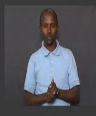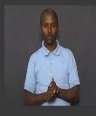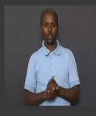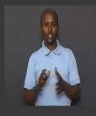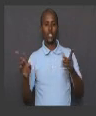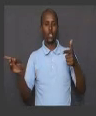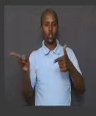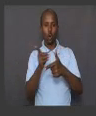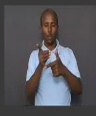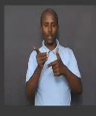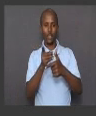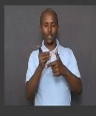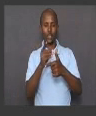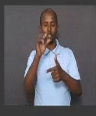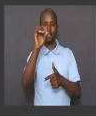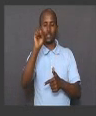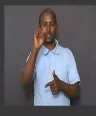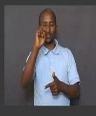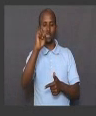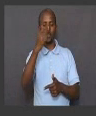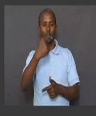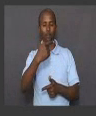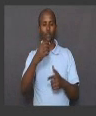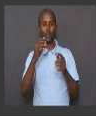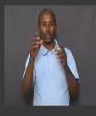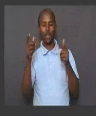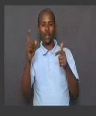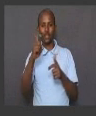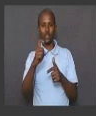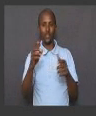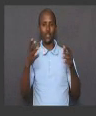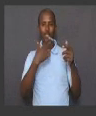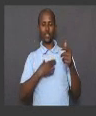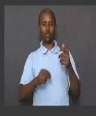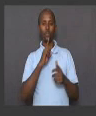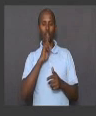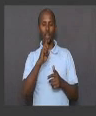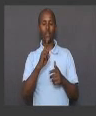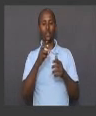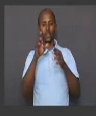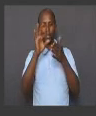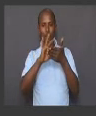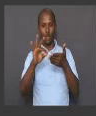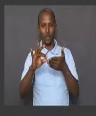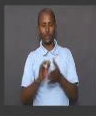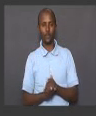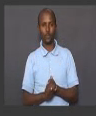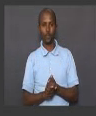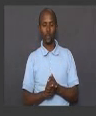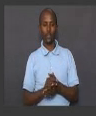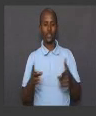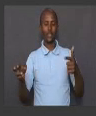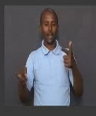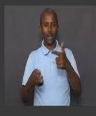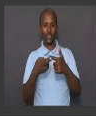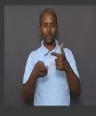The domain Signum x is the set of real numbers. The